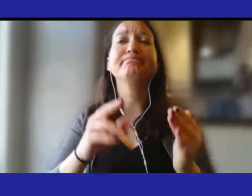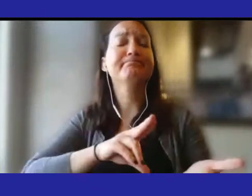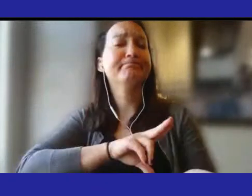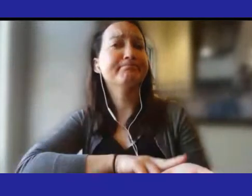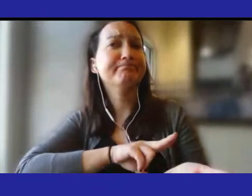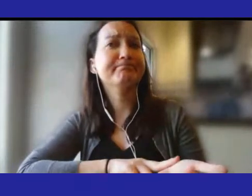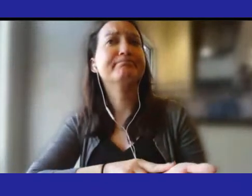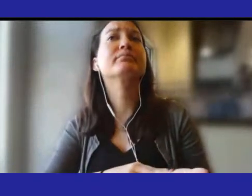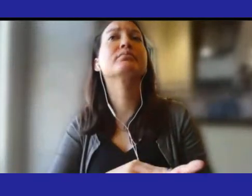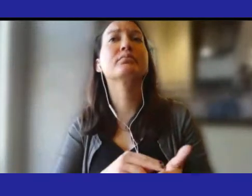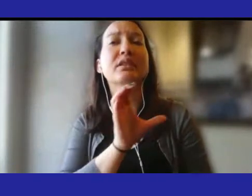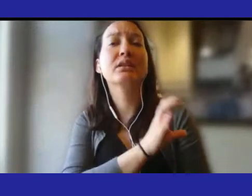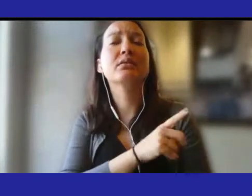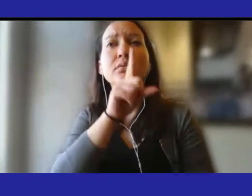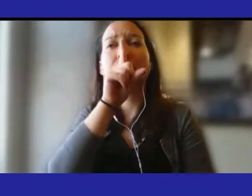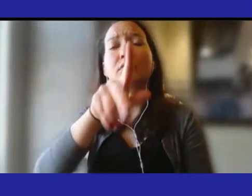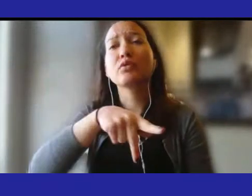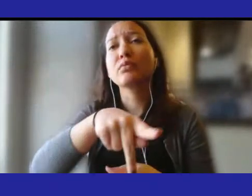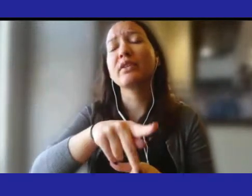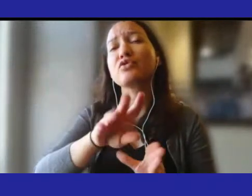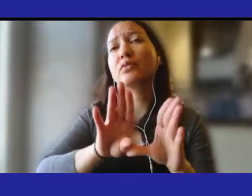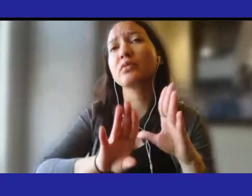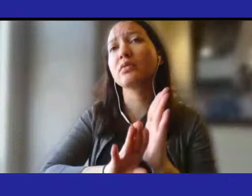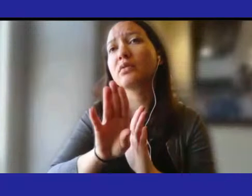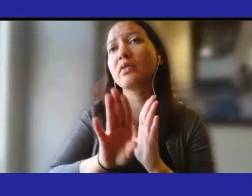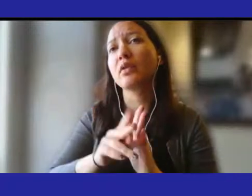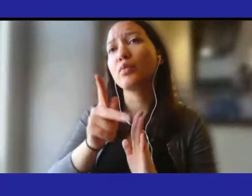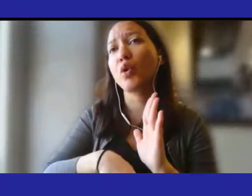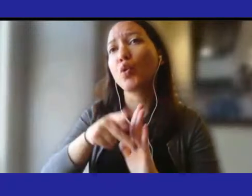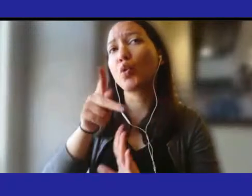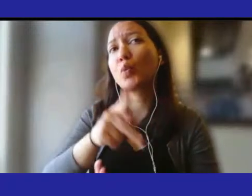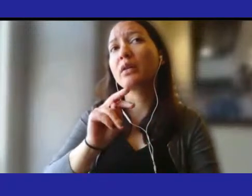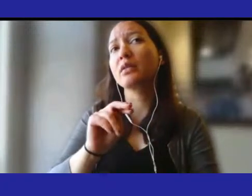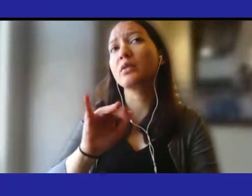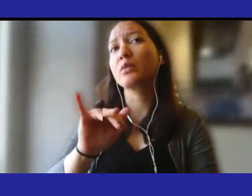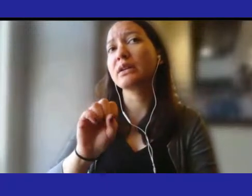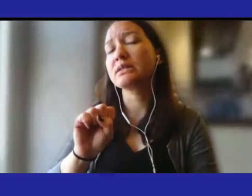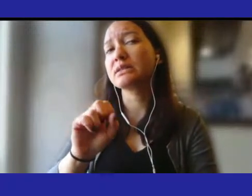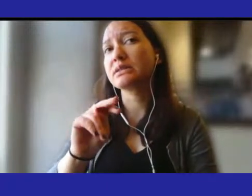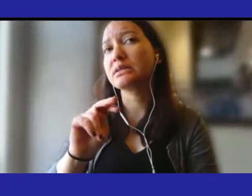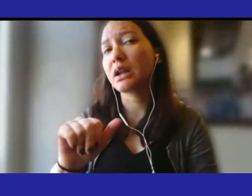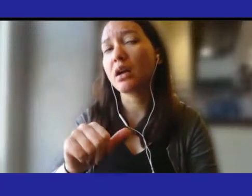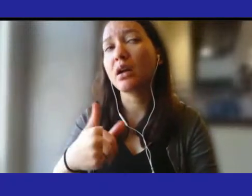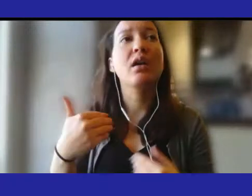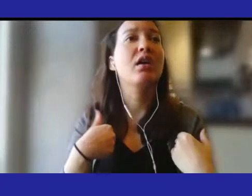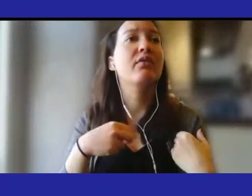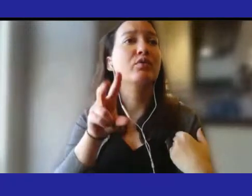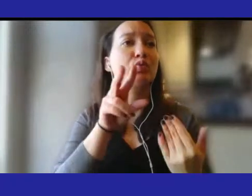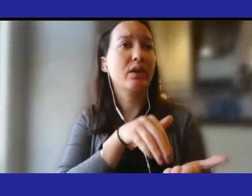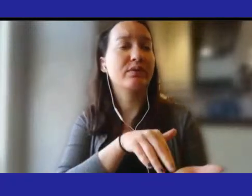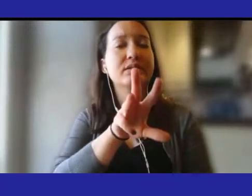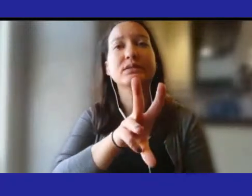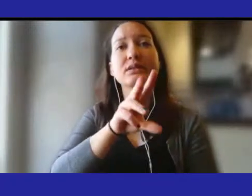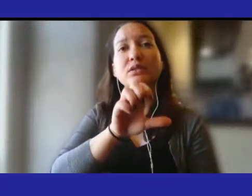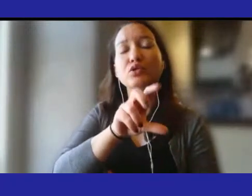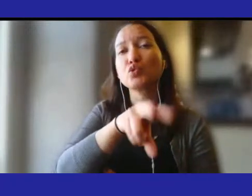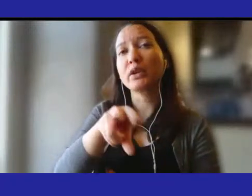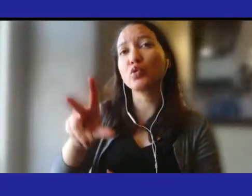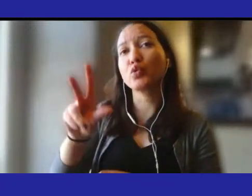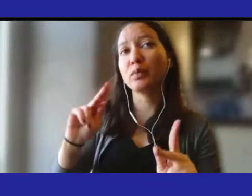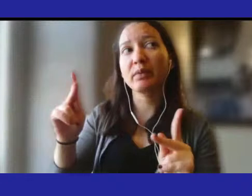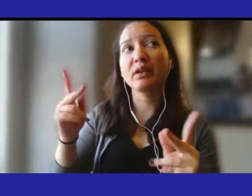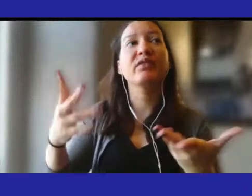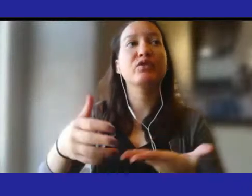which is a professional development program in partnership with NISNA. We've had 2,622 individuals that have been